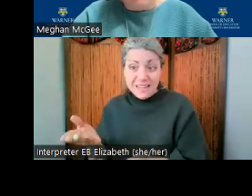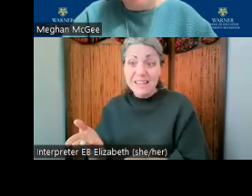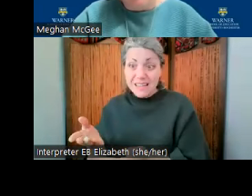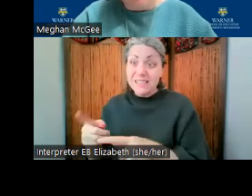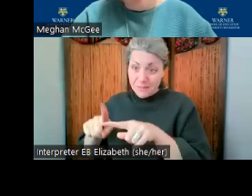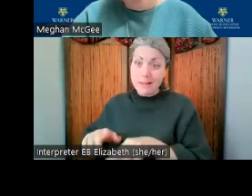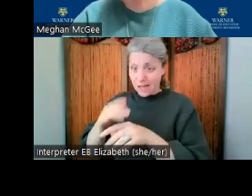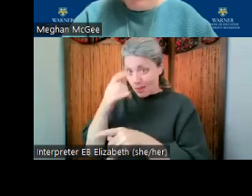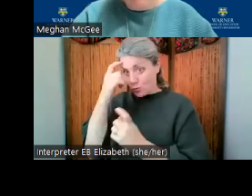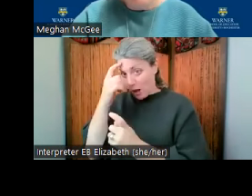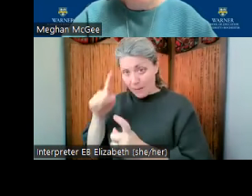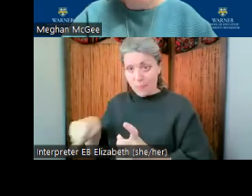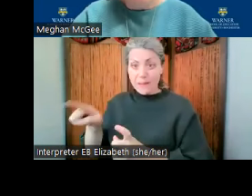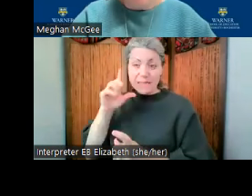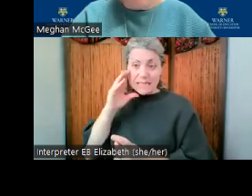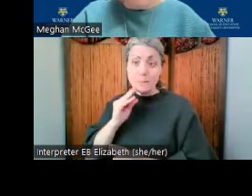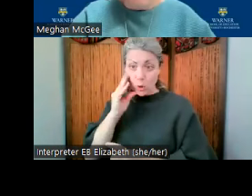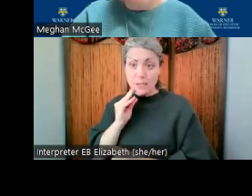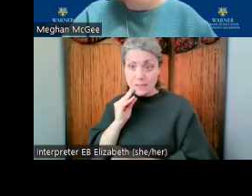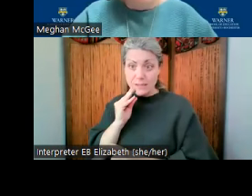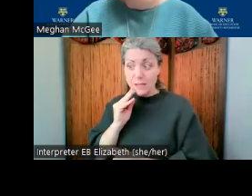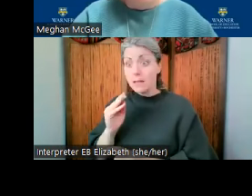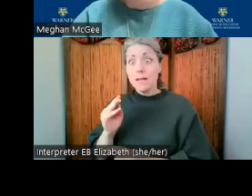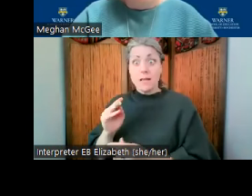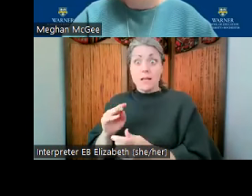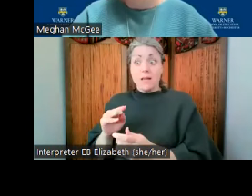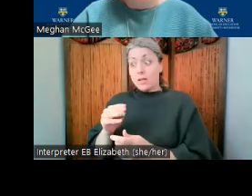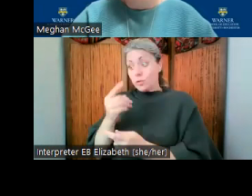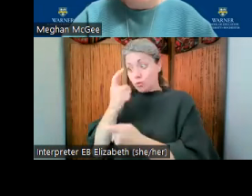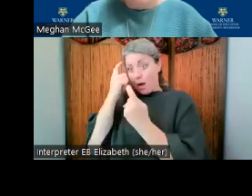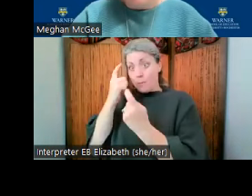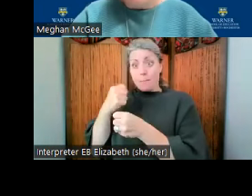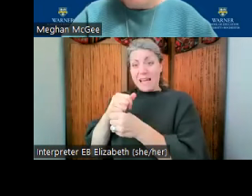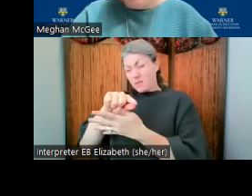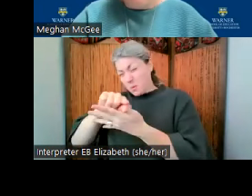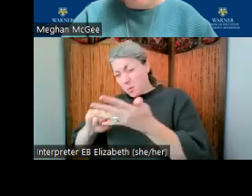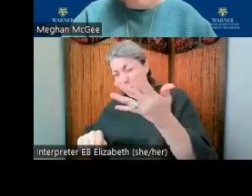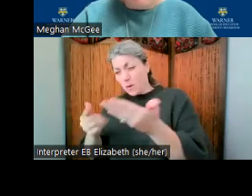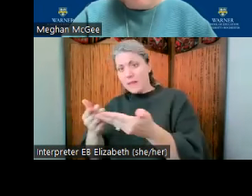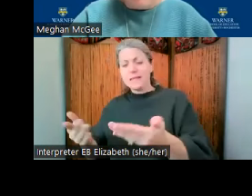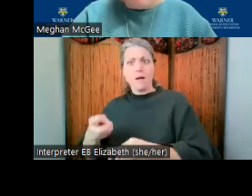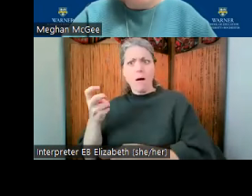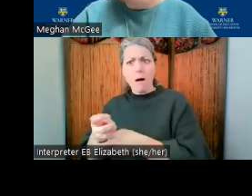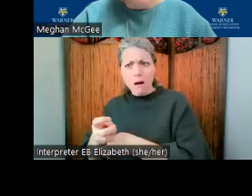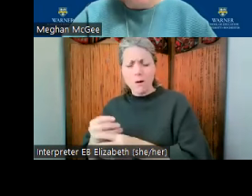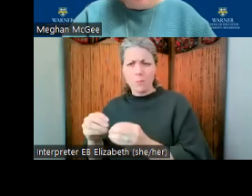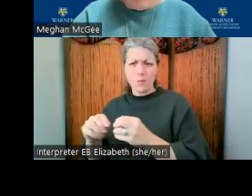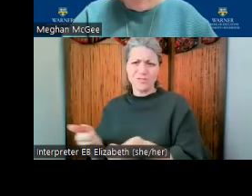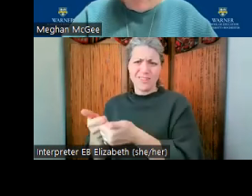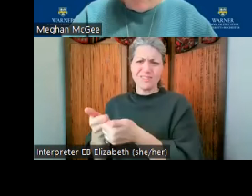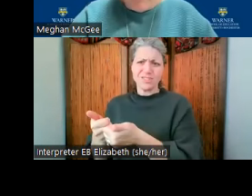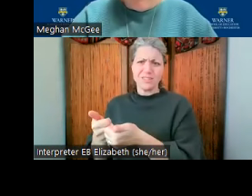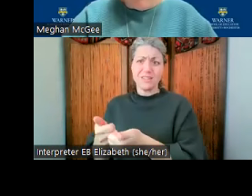or in a classroom. All of it is very hard. And if one of the takeaways for all of this is that it's hard,